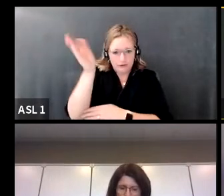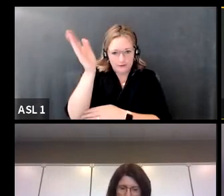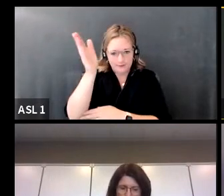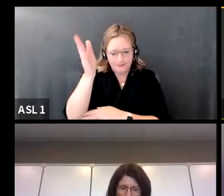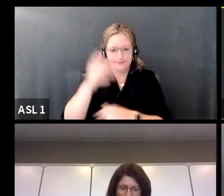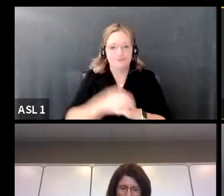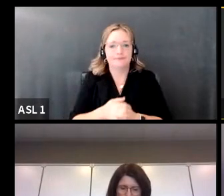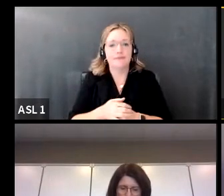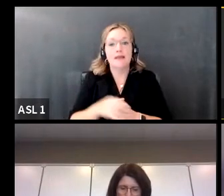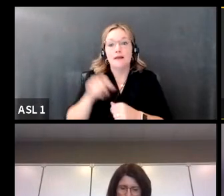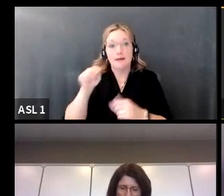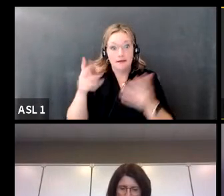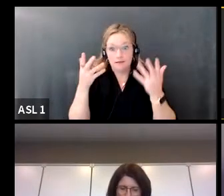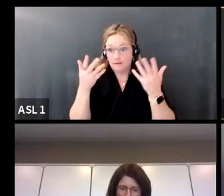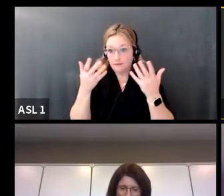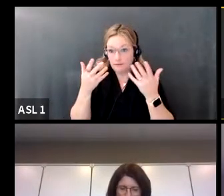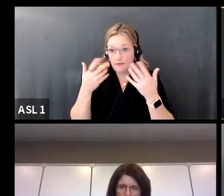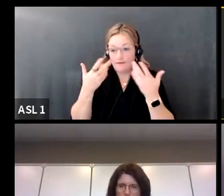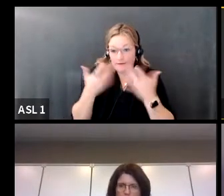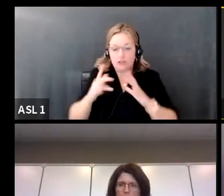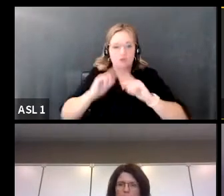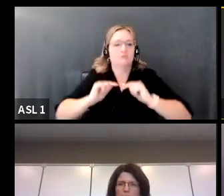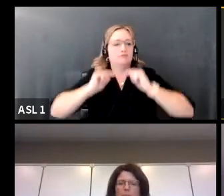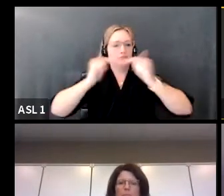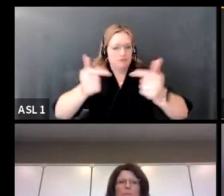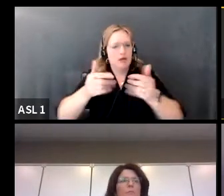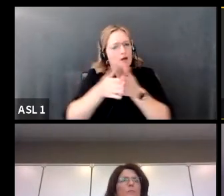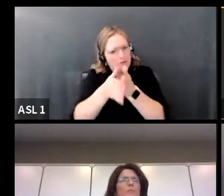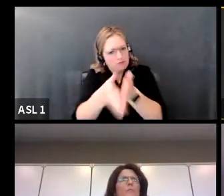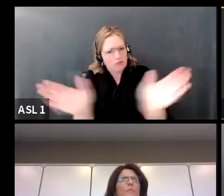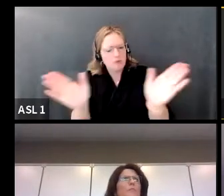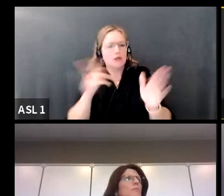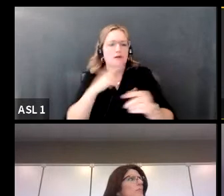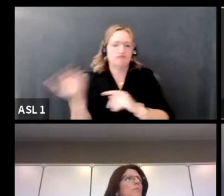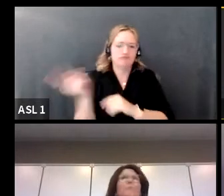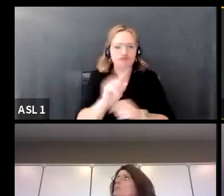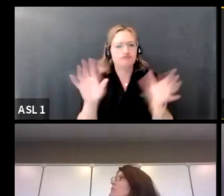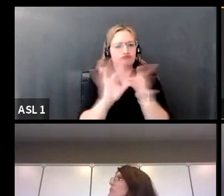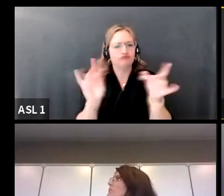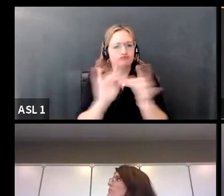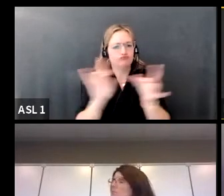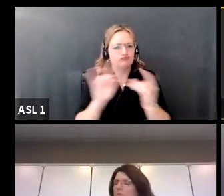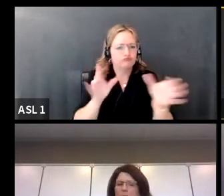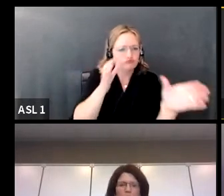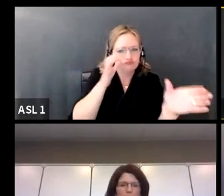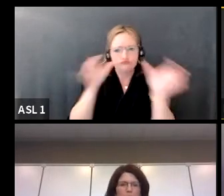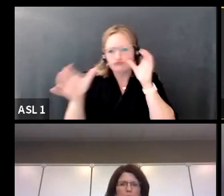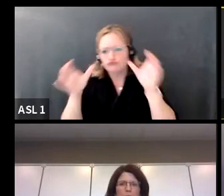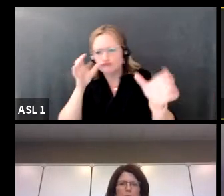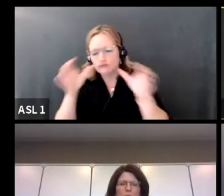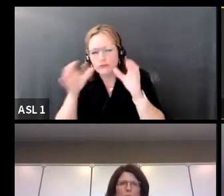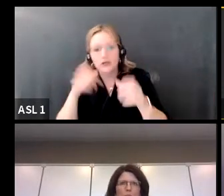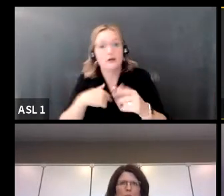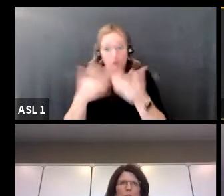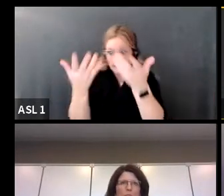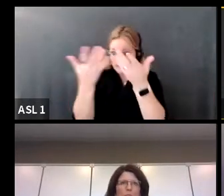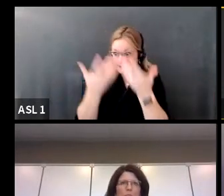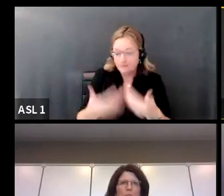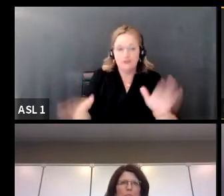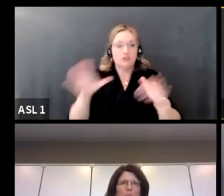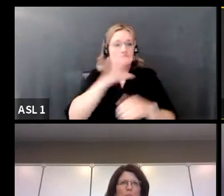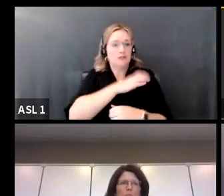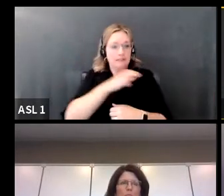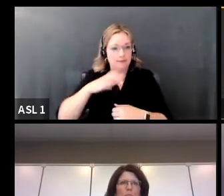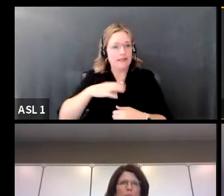this will be followed by the public delegations upon completion of the delegations the committee and board members will have an